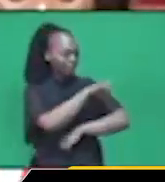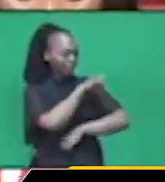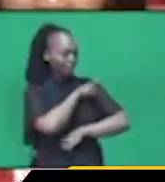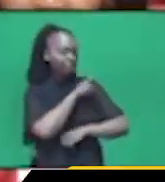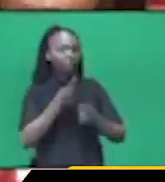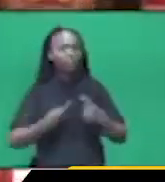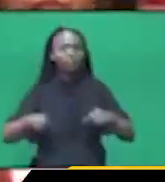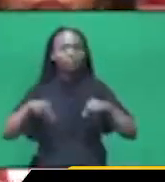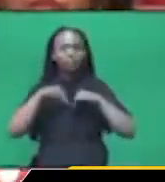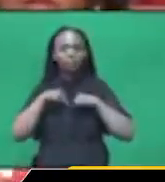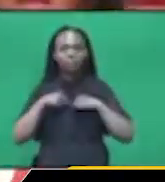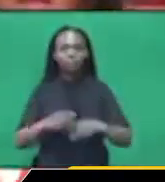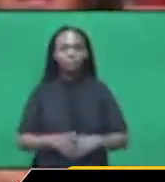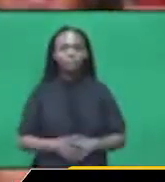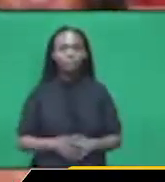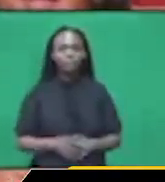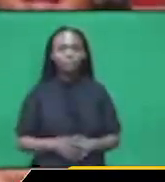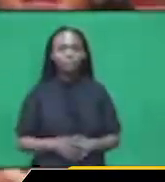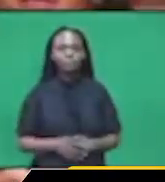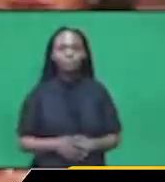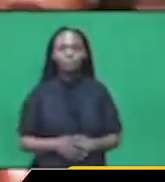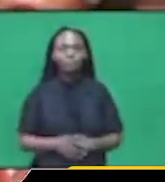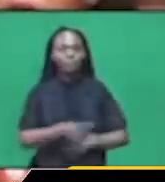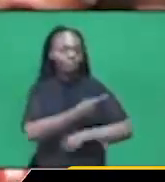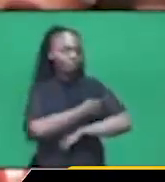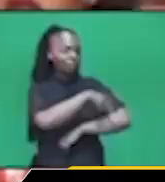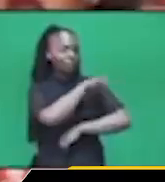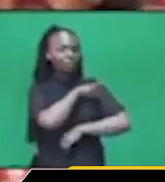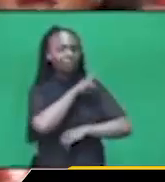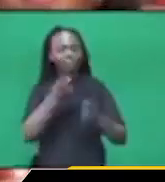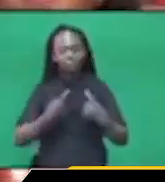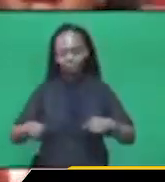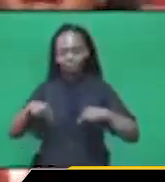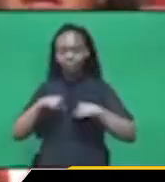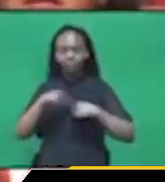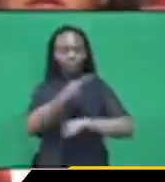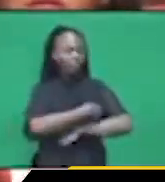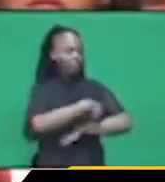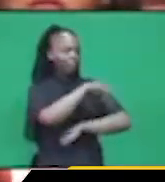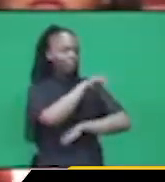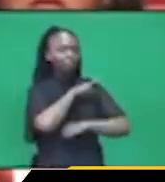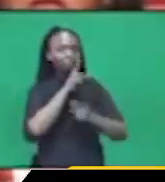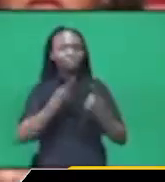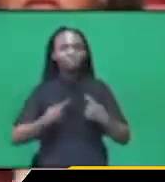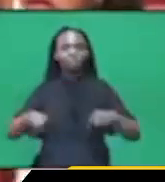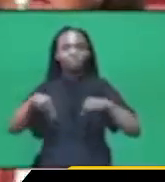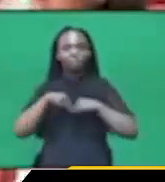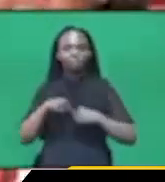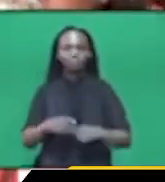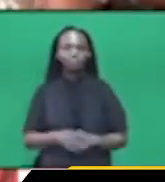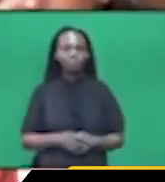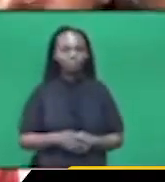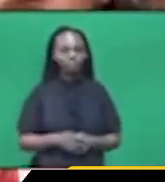Amandla, Matla, Matla, I rule, EFF, I